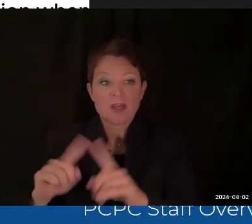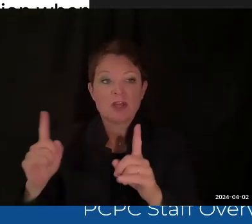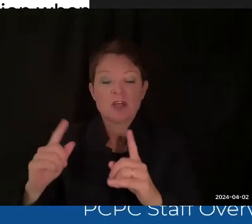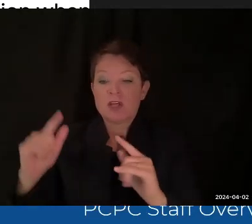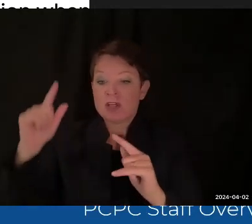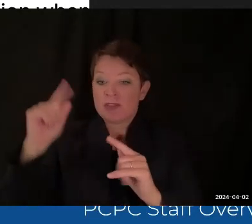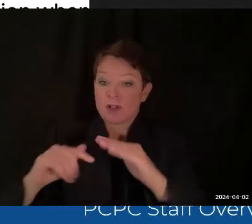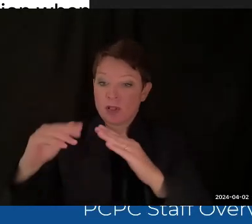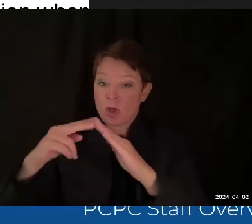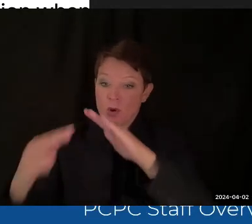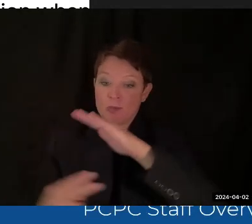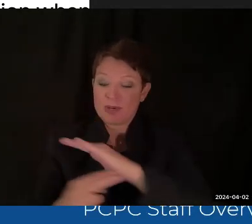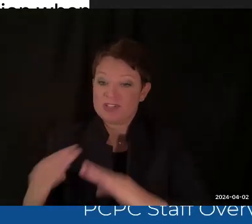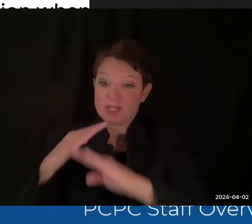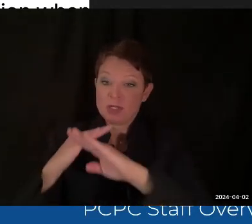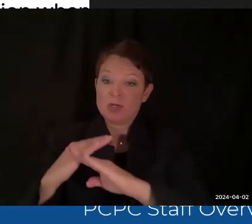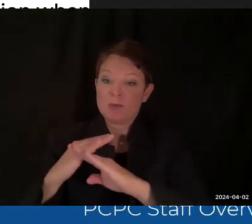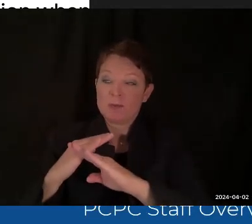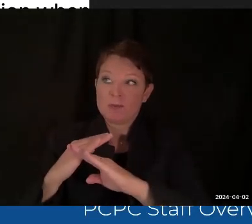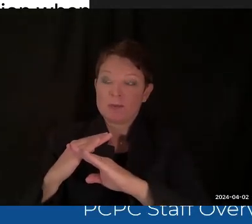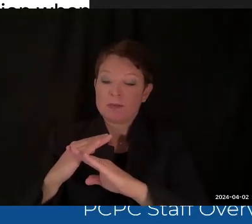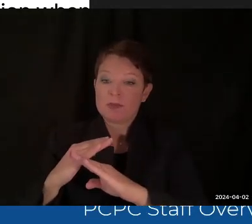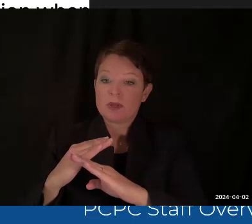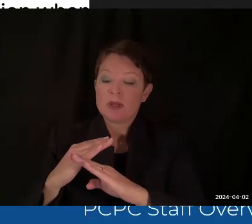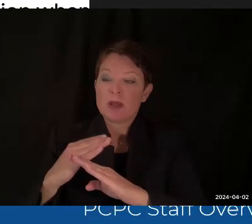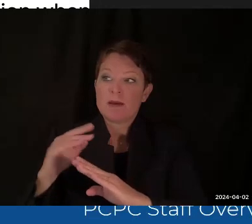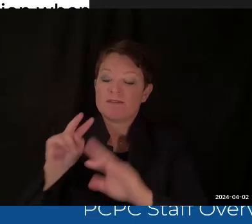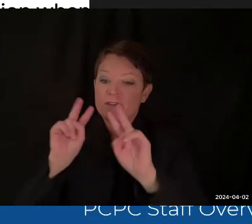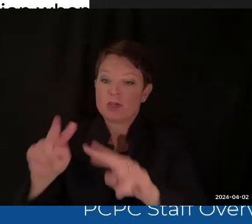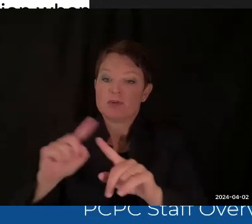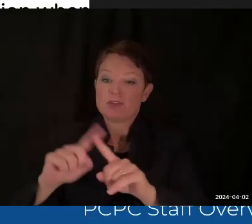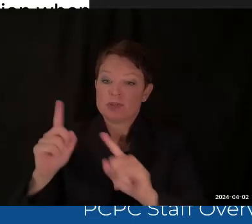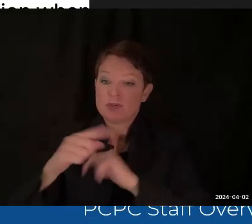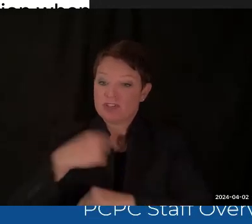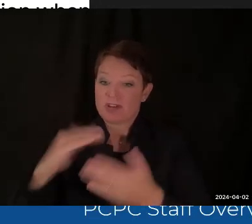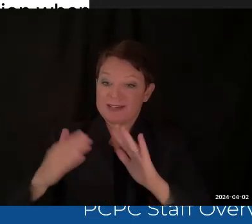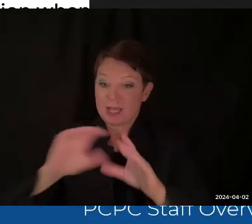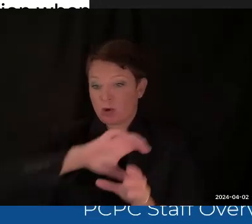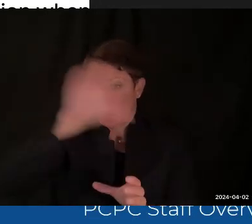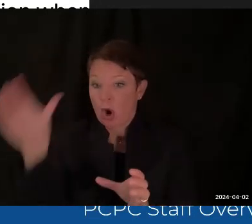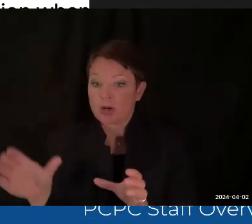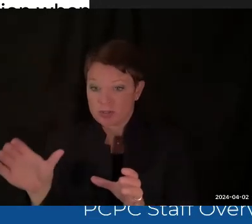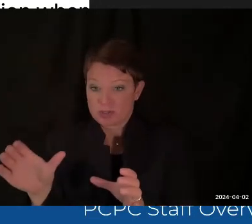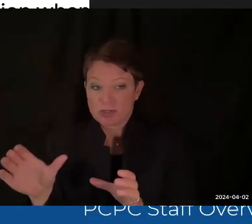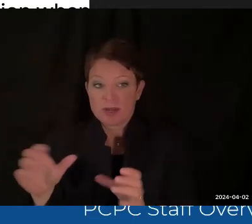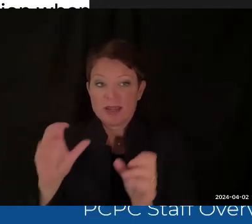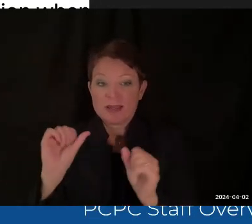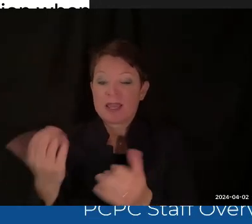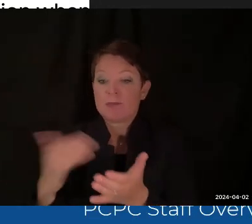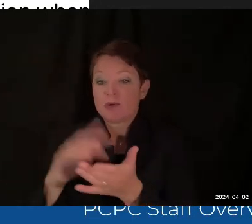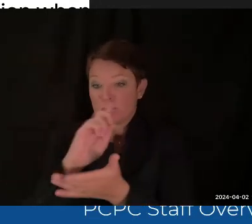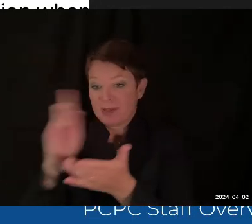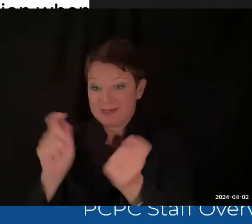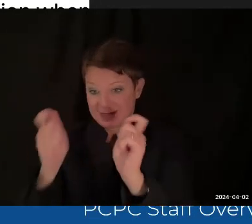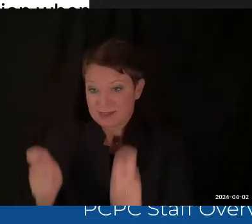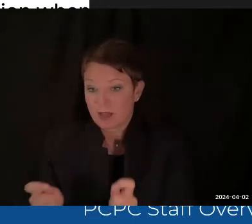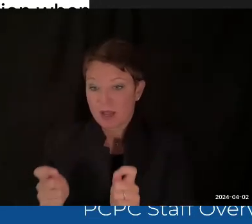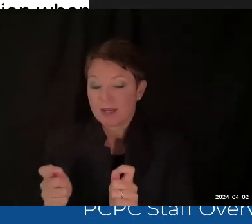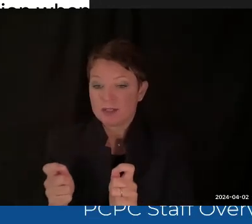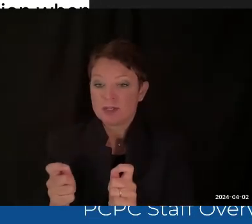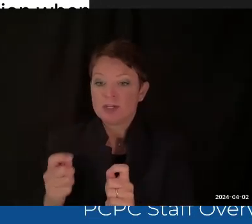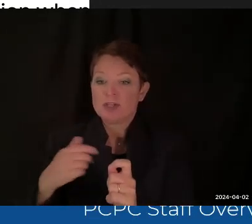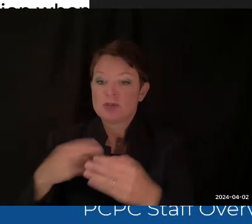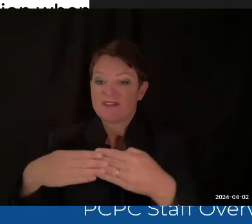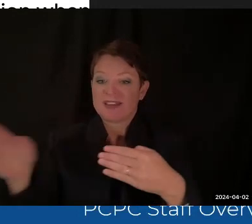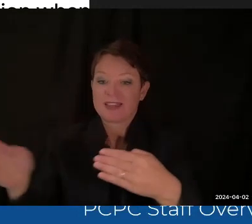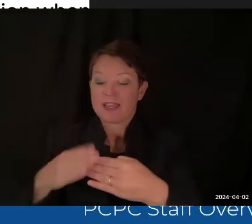bridge inhibits views to Chinatown Arch and that the 10th Street Bridge could be redesigned to create a gateway